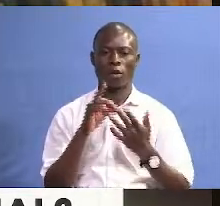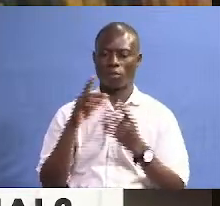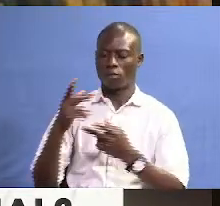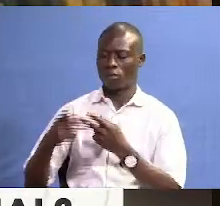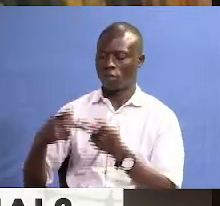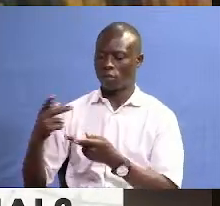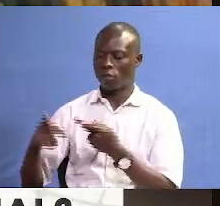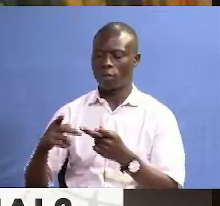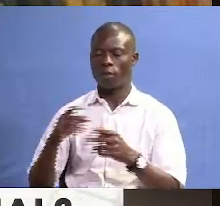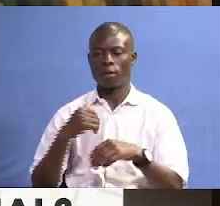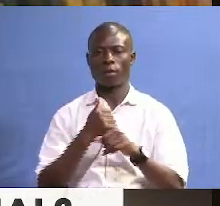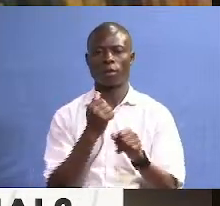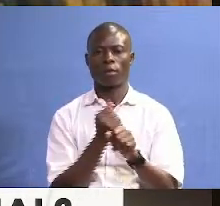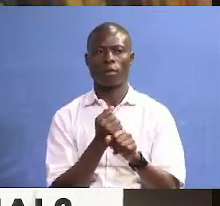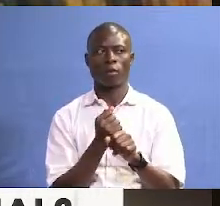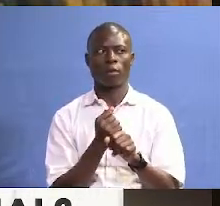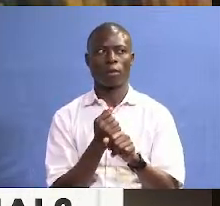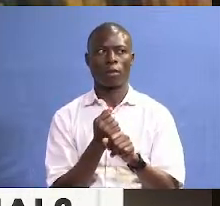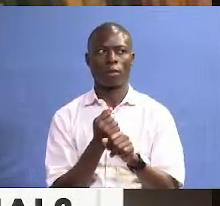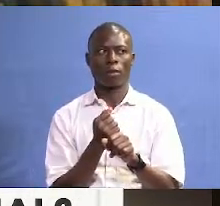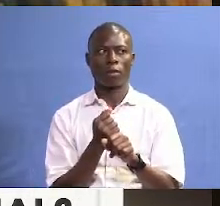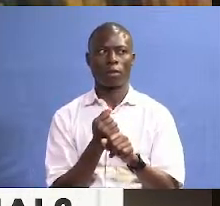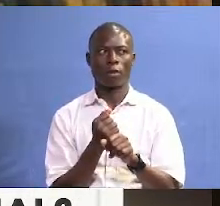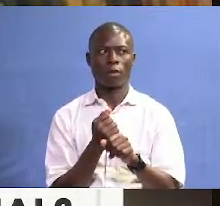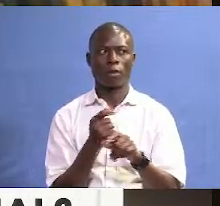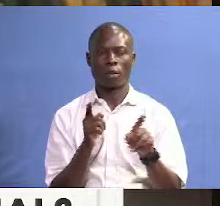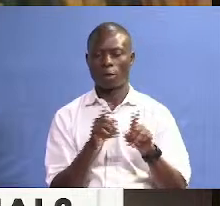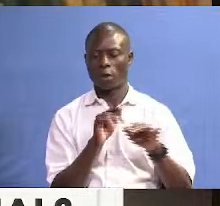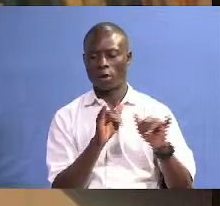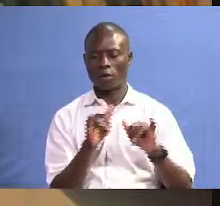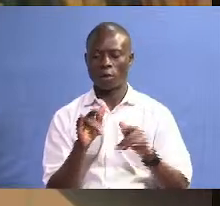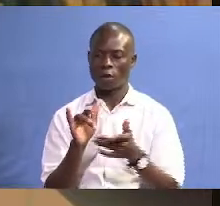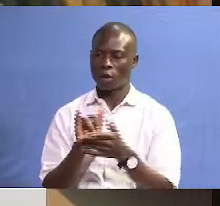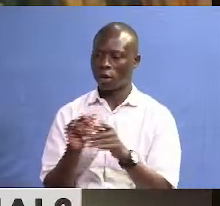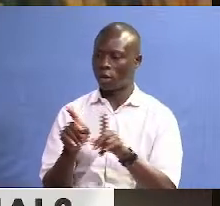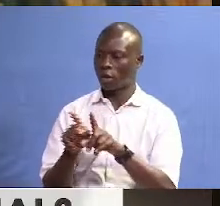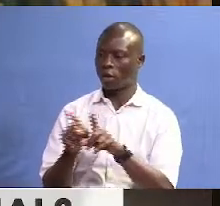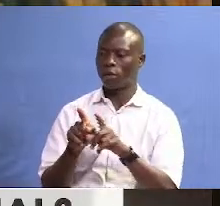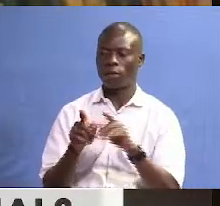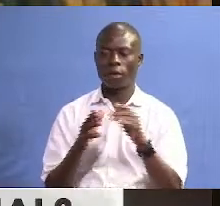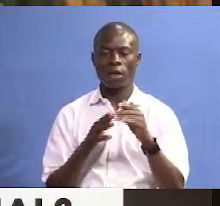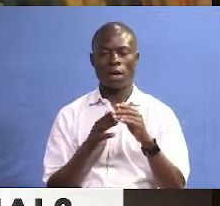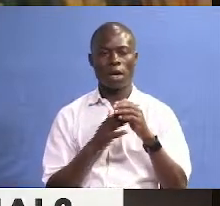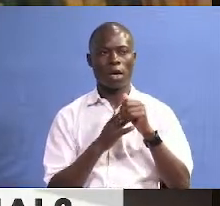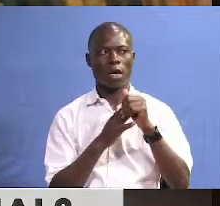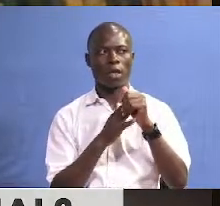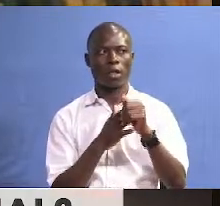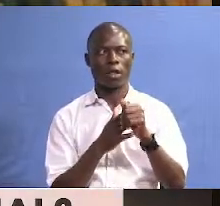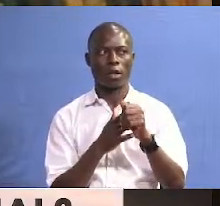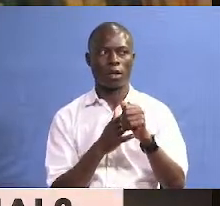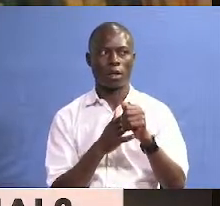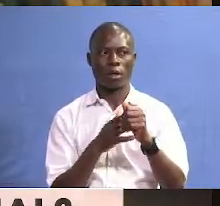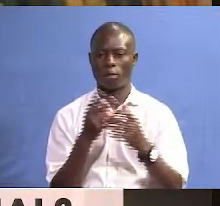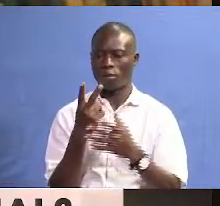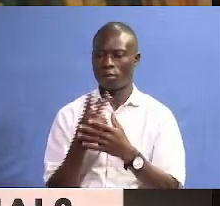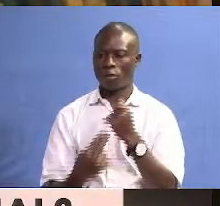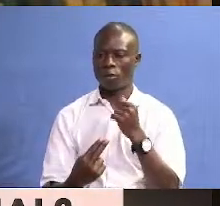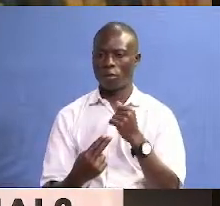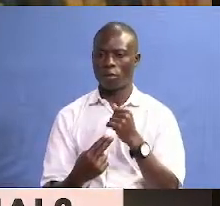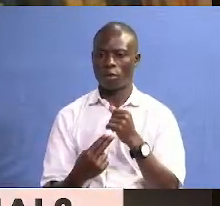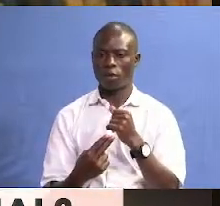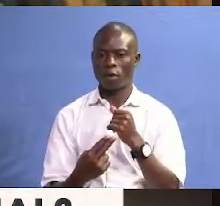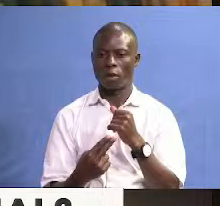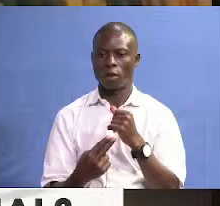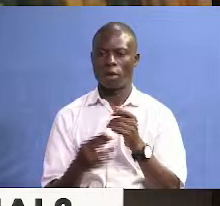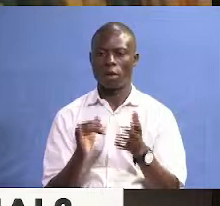procedures made towards the removal of a cabinet secretary. And as you had alluded to, of course, this